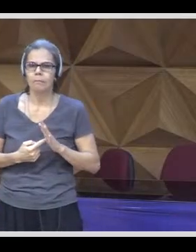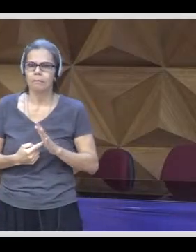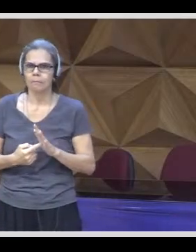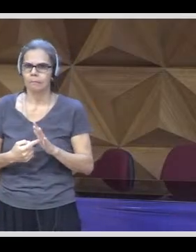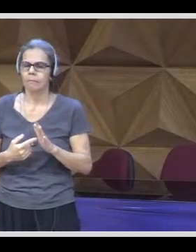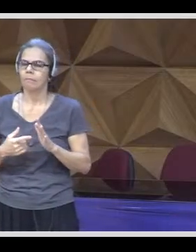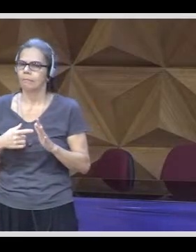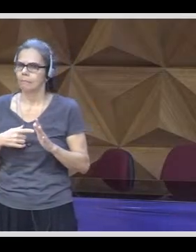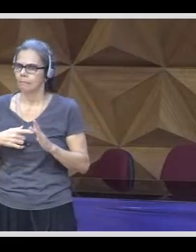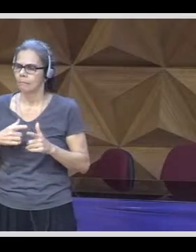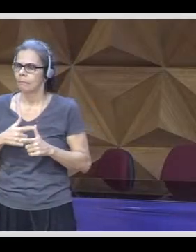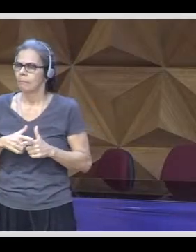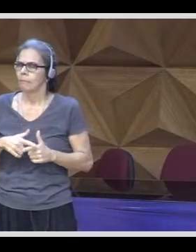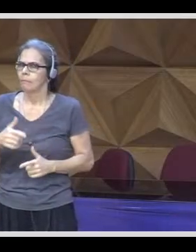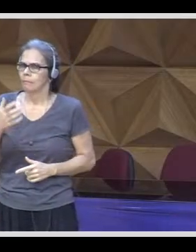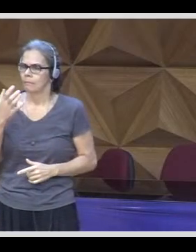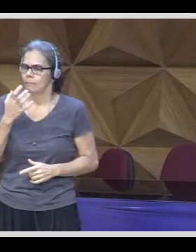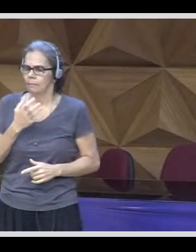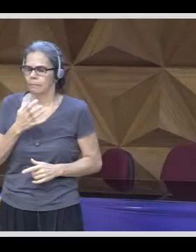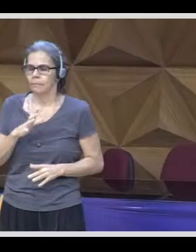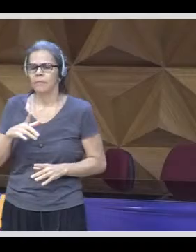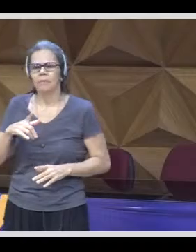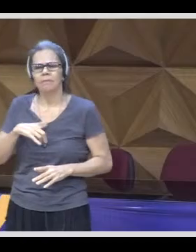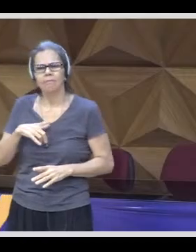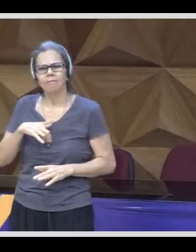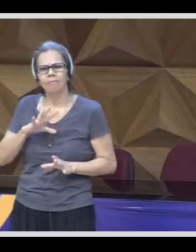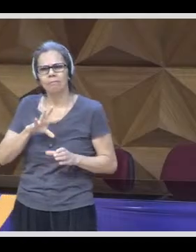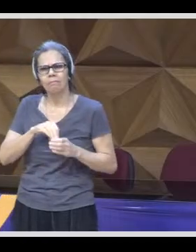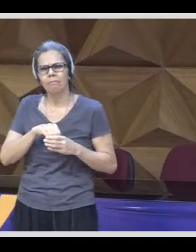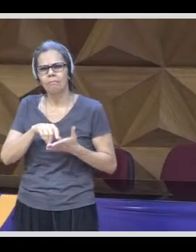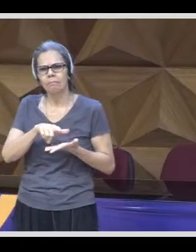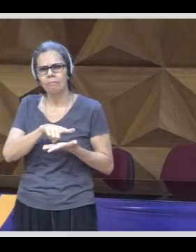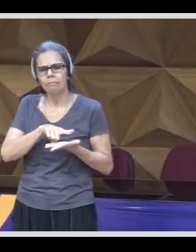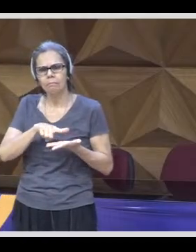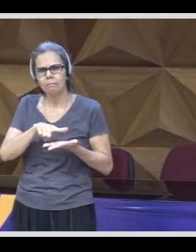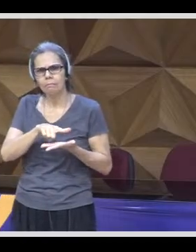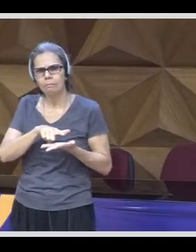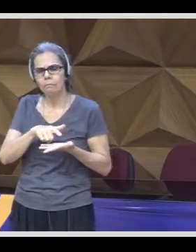uncover evidence of exposure of kids